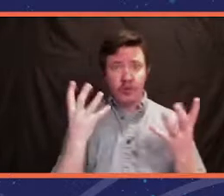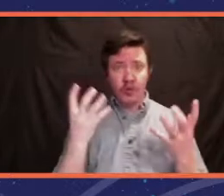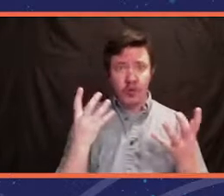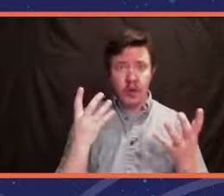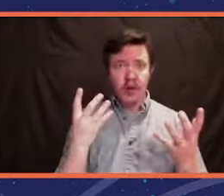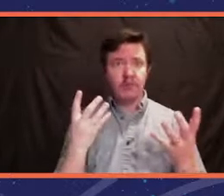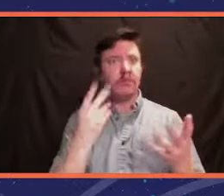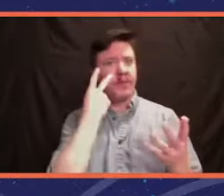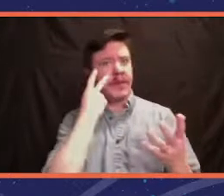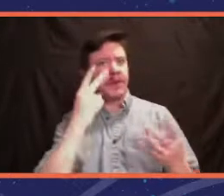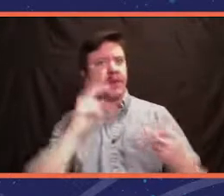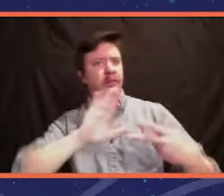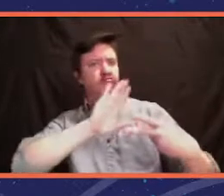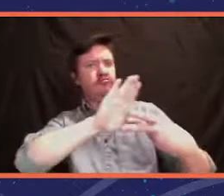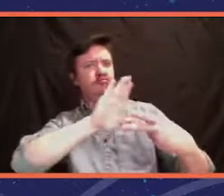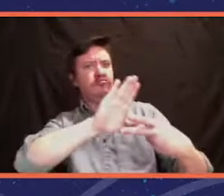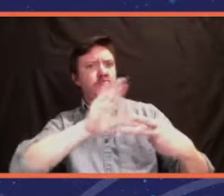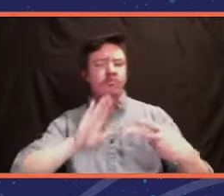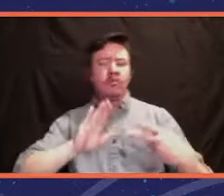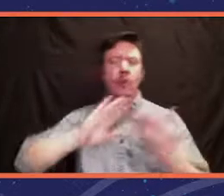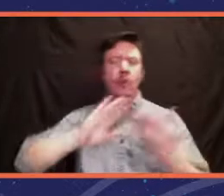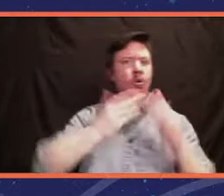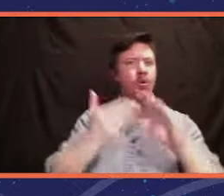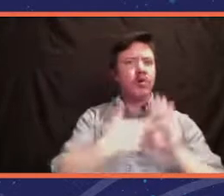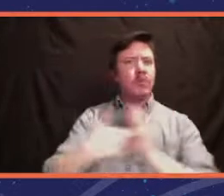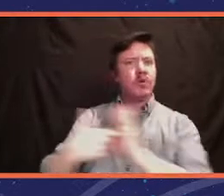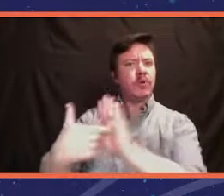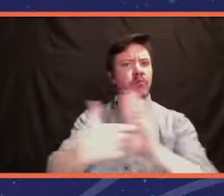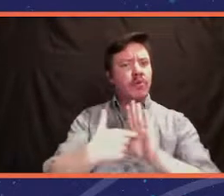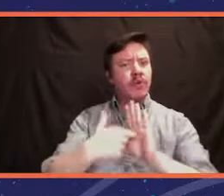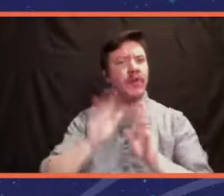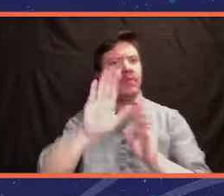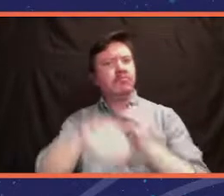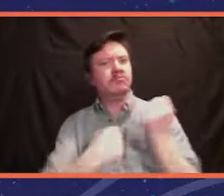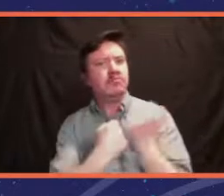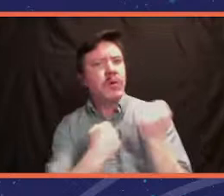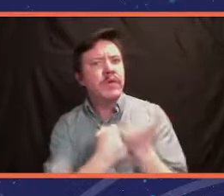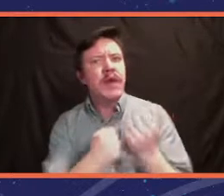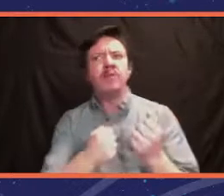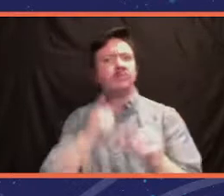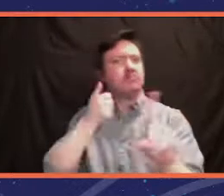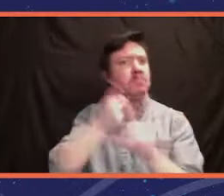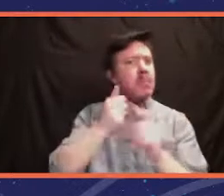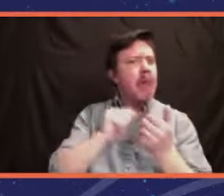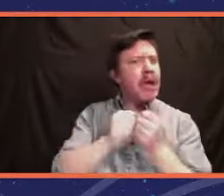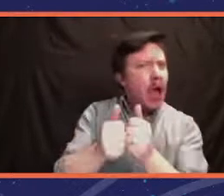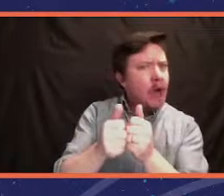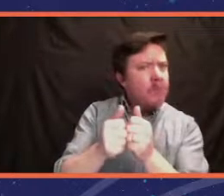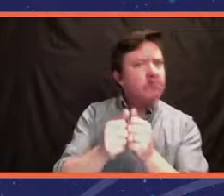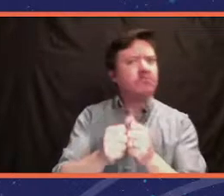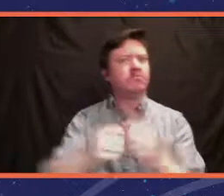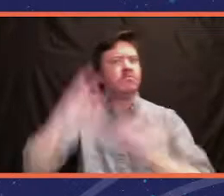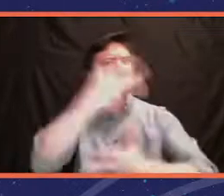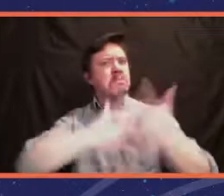you represent, your fans, and also just in general, like our social and political movements?